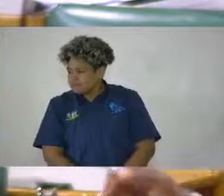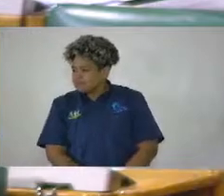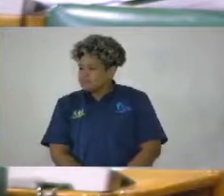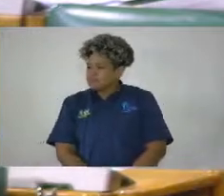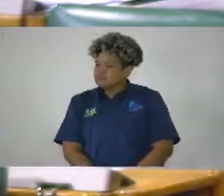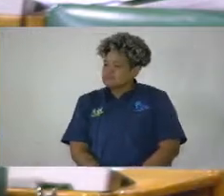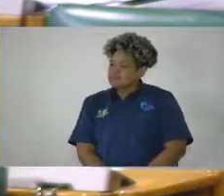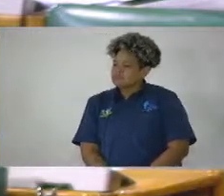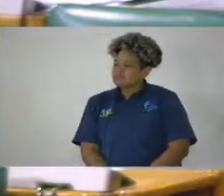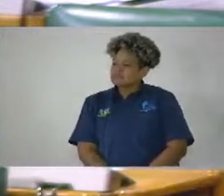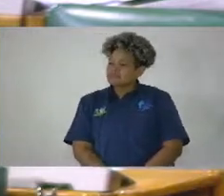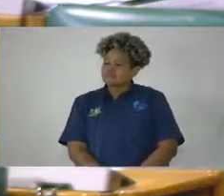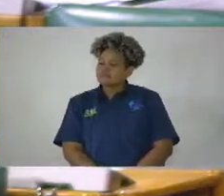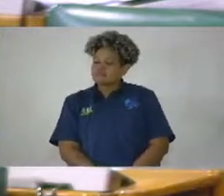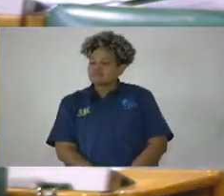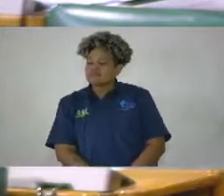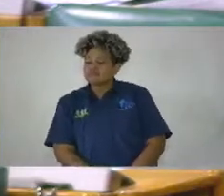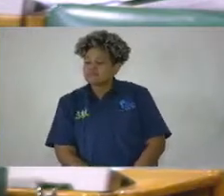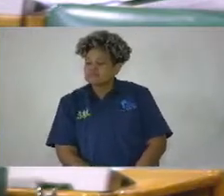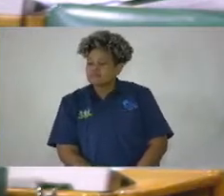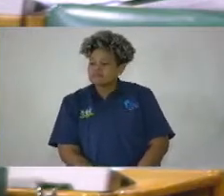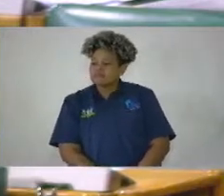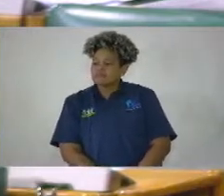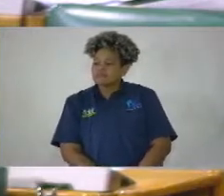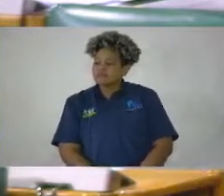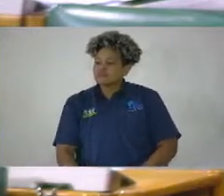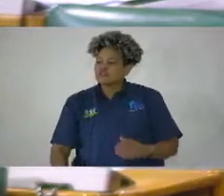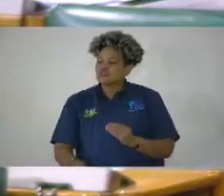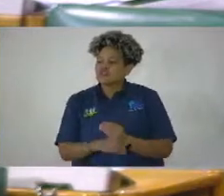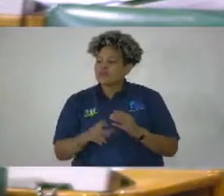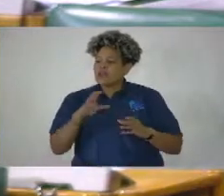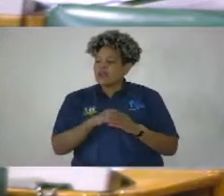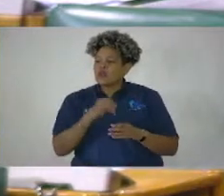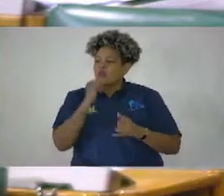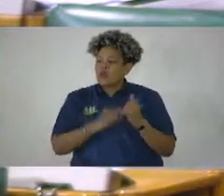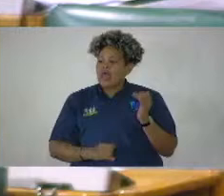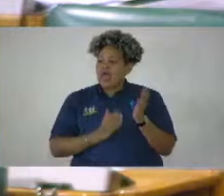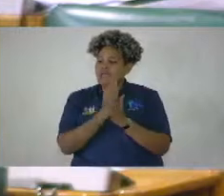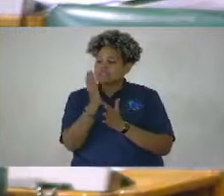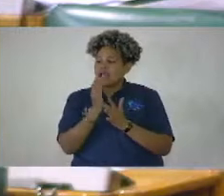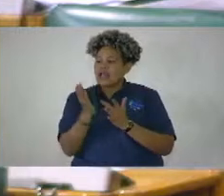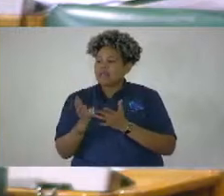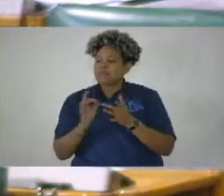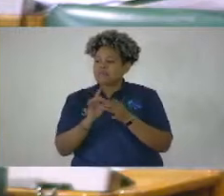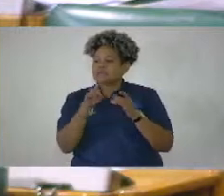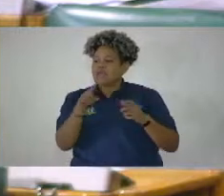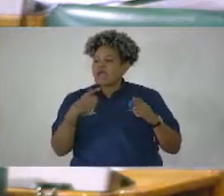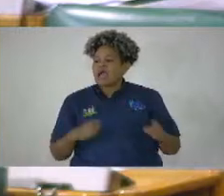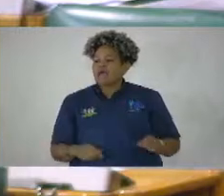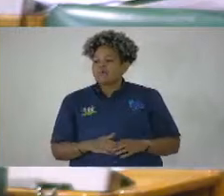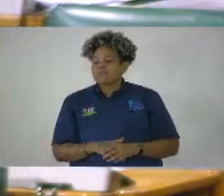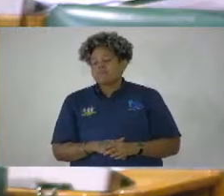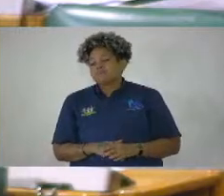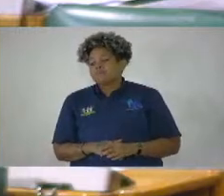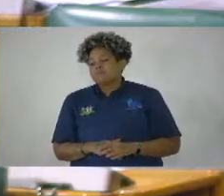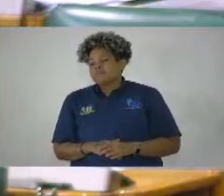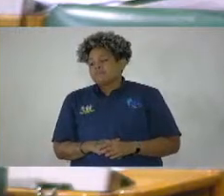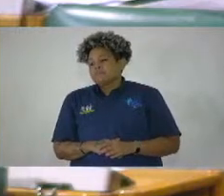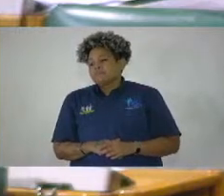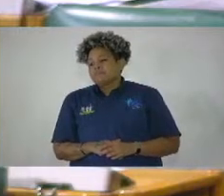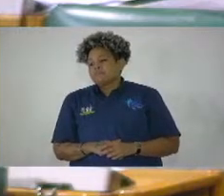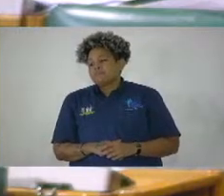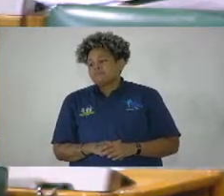And the supplementary includes the last elements of that. Now, Mr. Speaker,